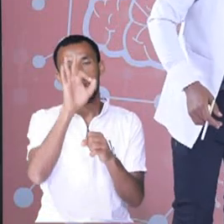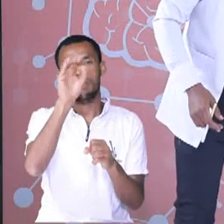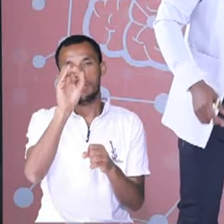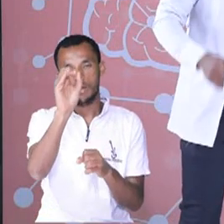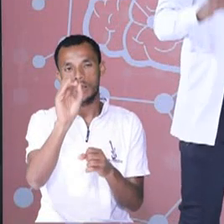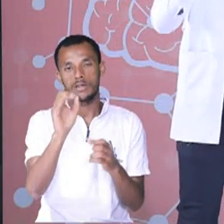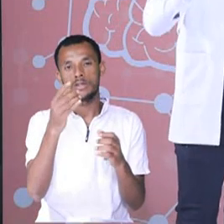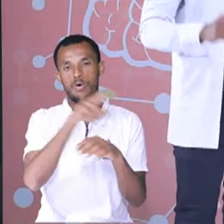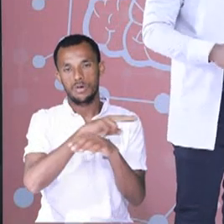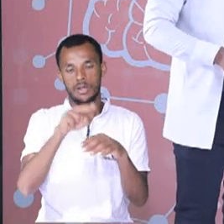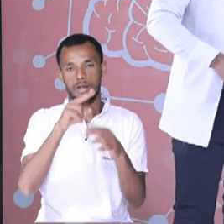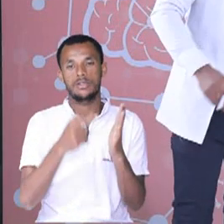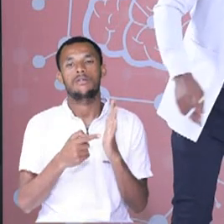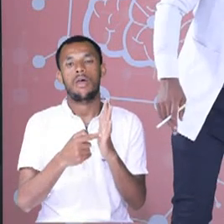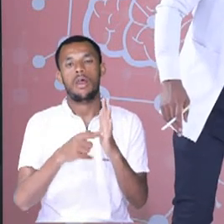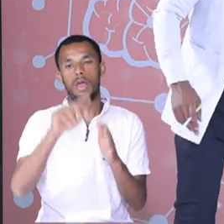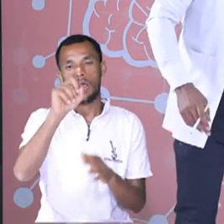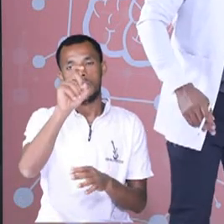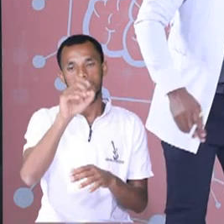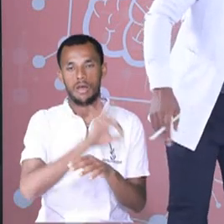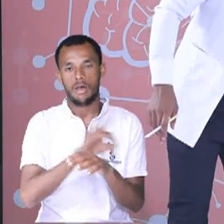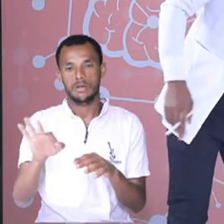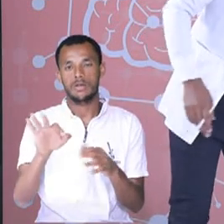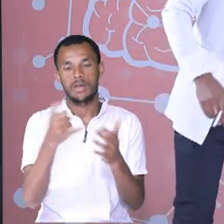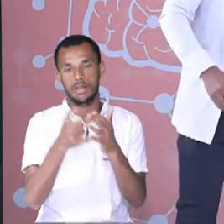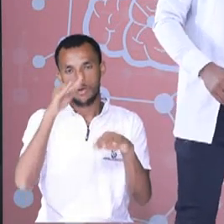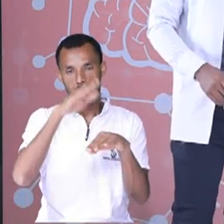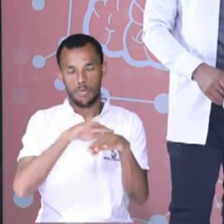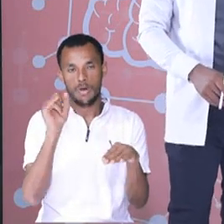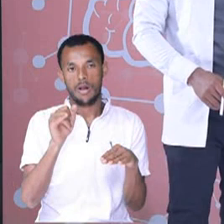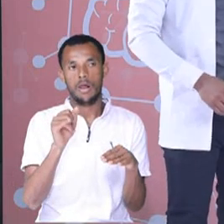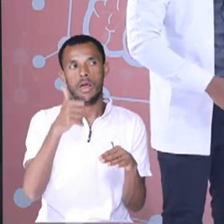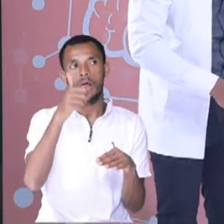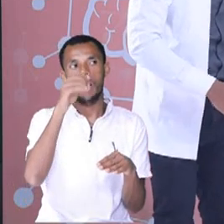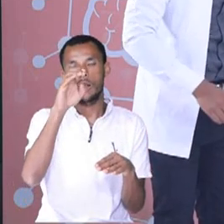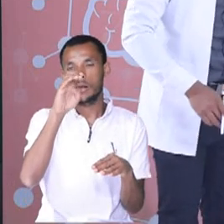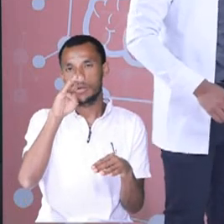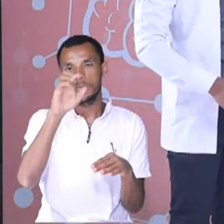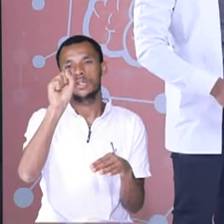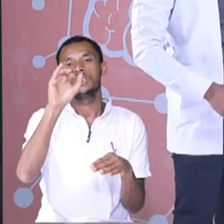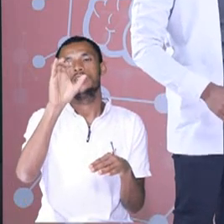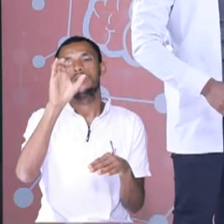the horizontal side, as I told you, it is x-axis, that is called abscissa, and the vertical line is